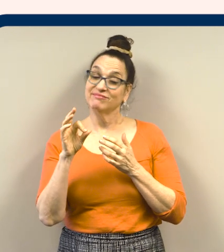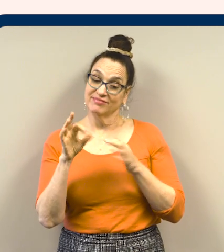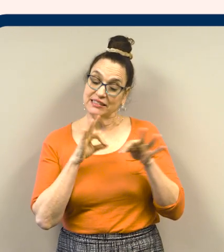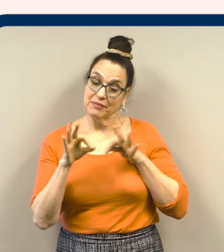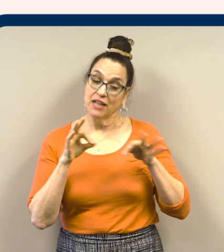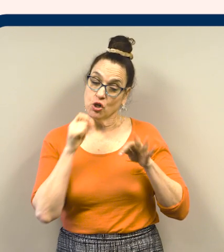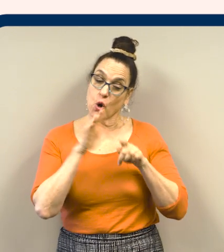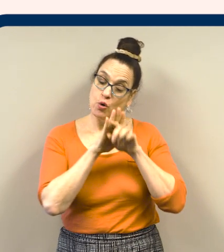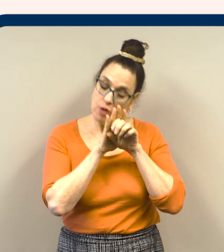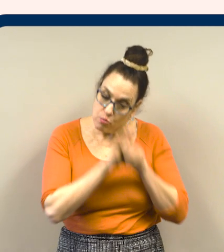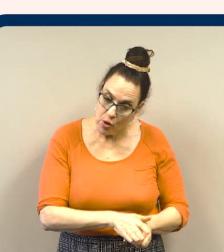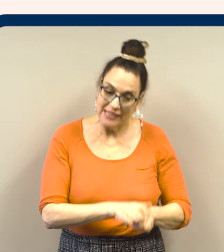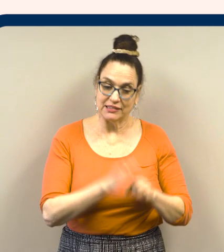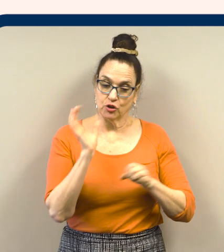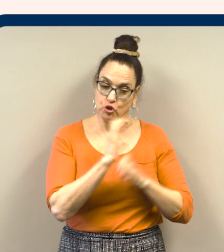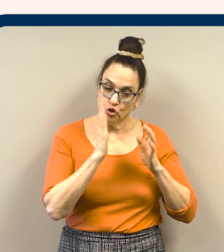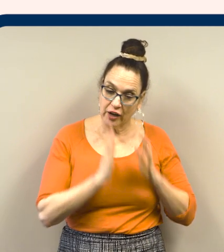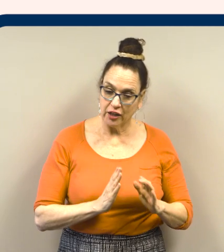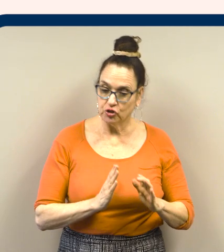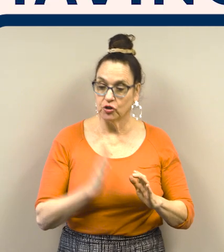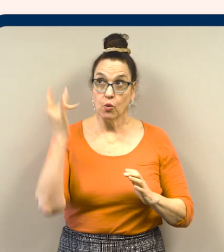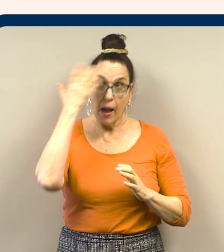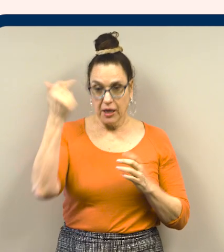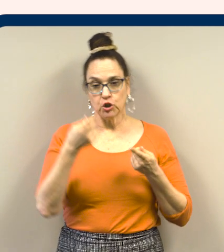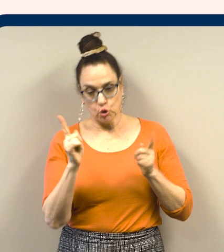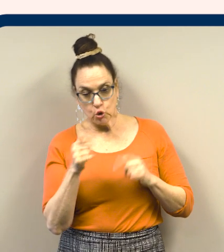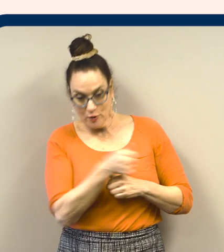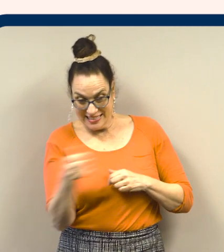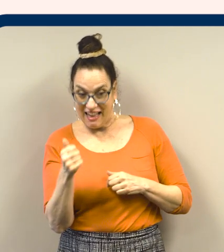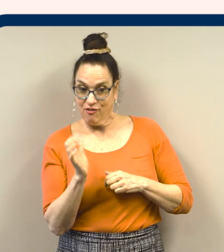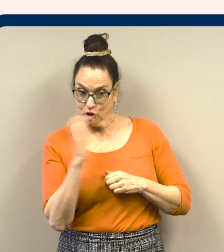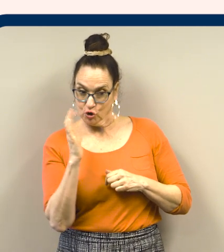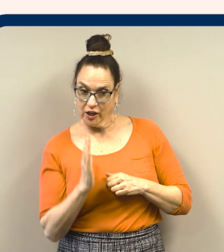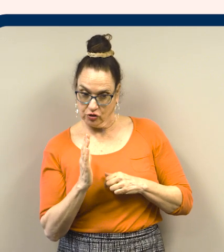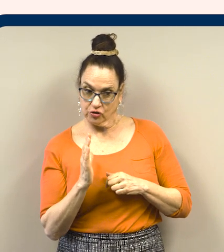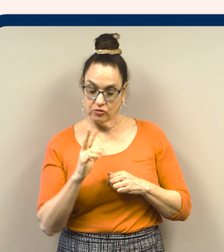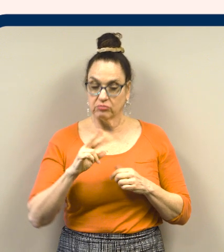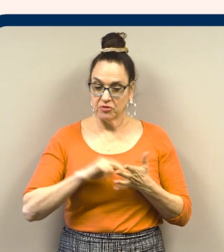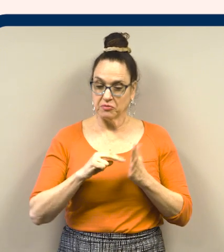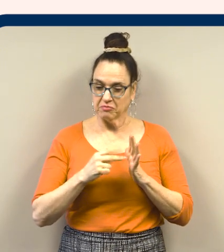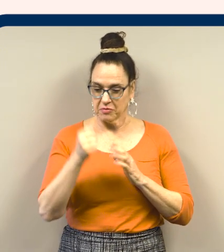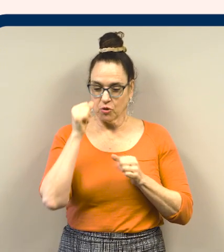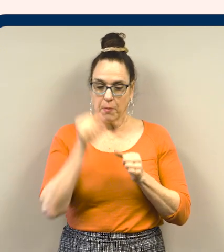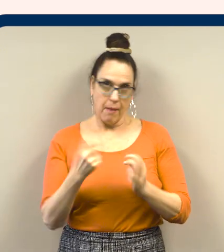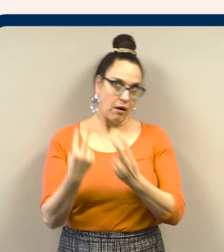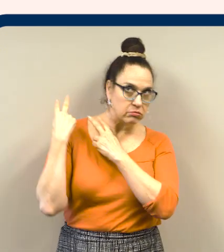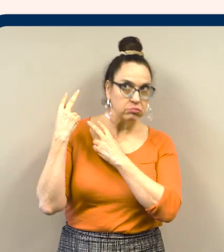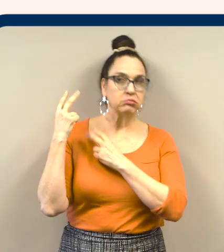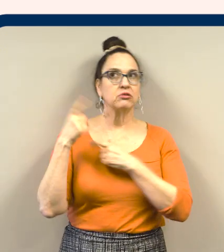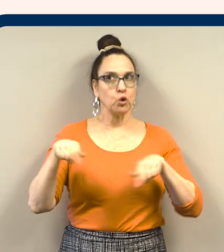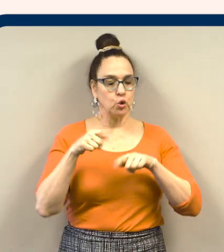oppress a stranger, for you know the feelings of the stranger, having yourselves been strangers in the land of Egypt."